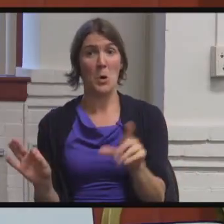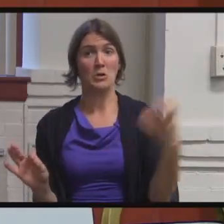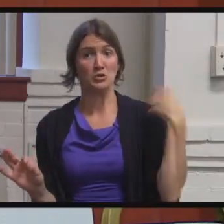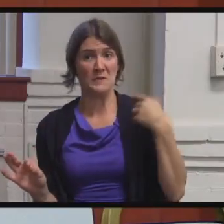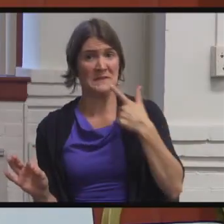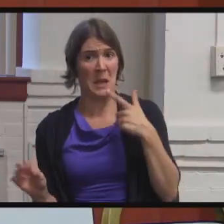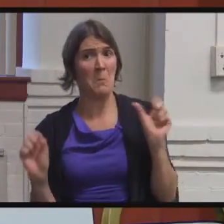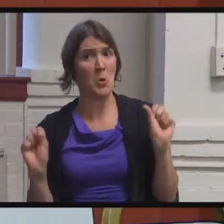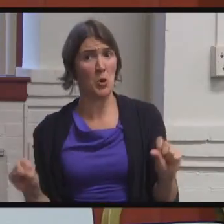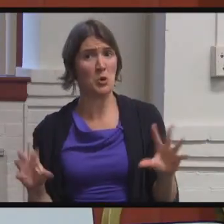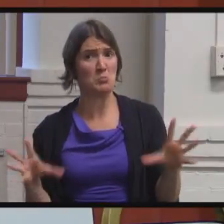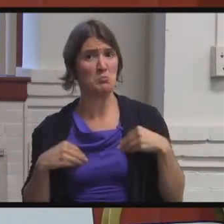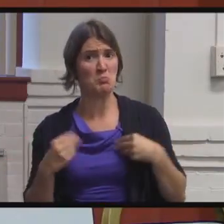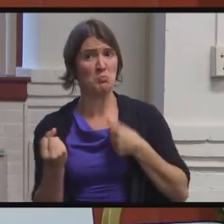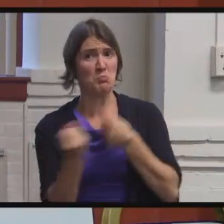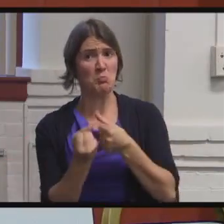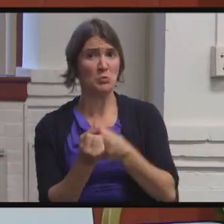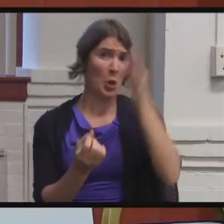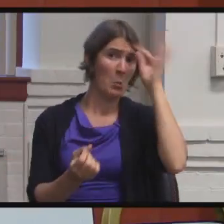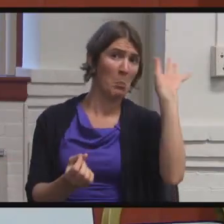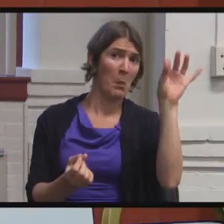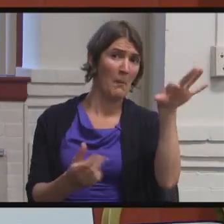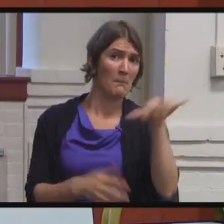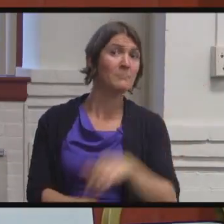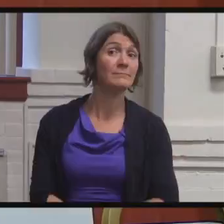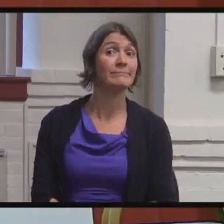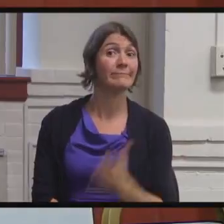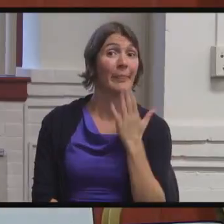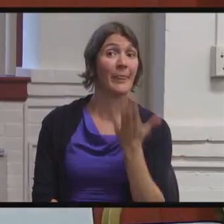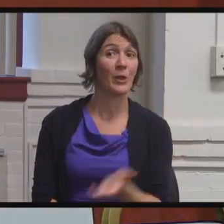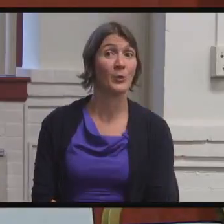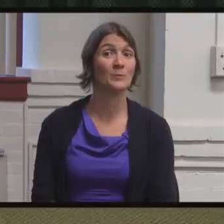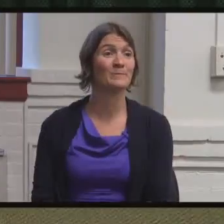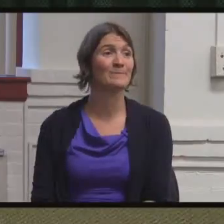behind that. So I would ask you just to look into that. So thank you.